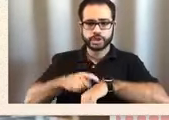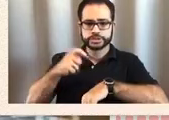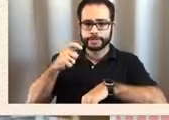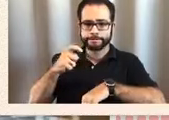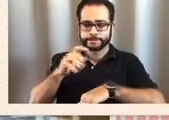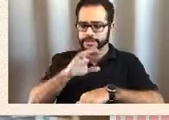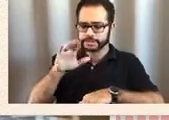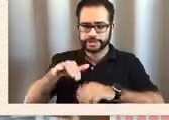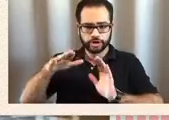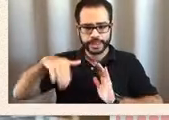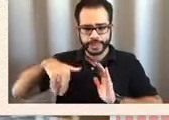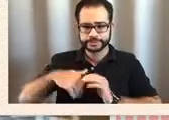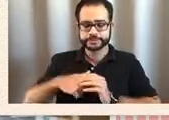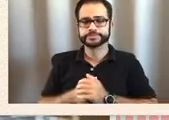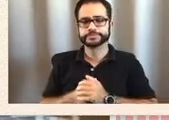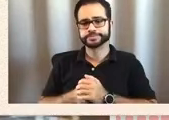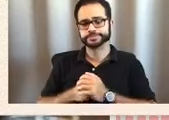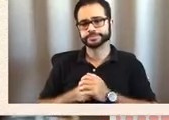Being